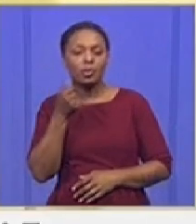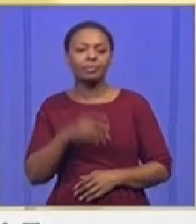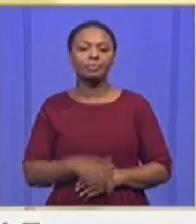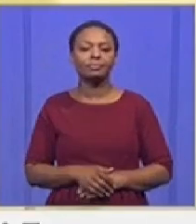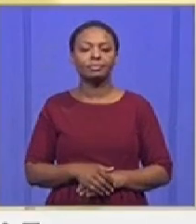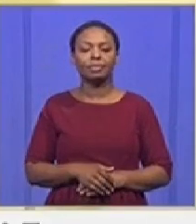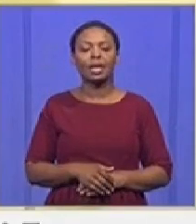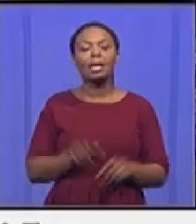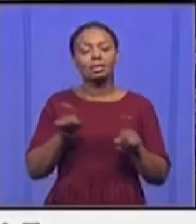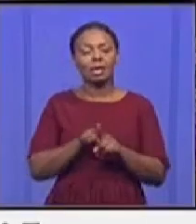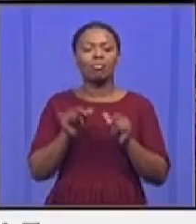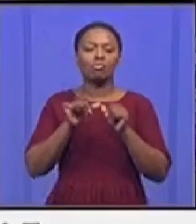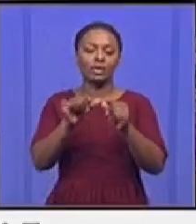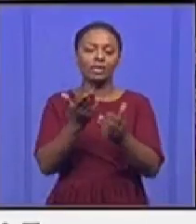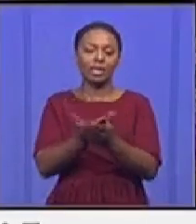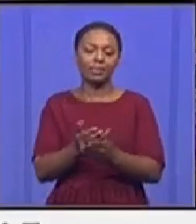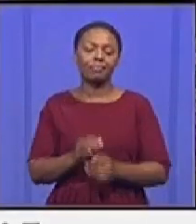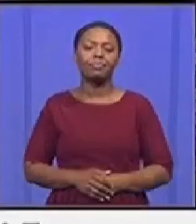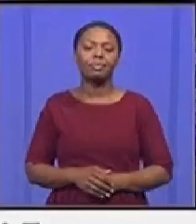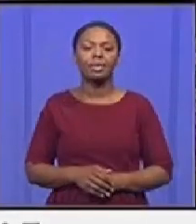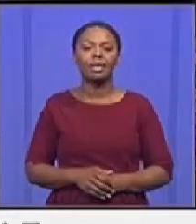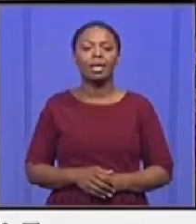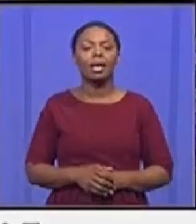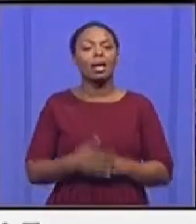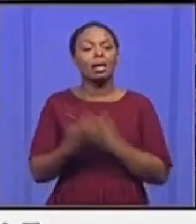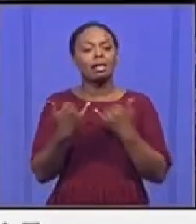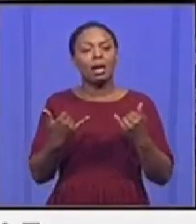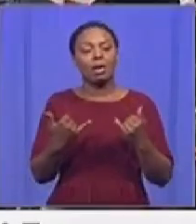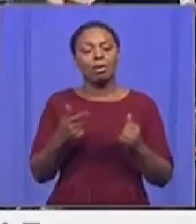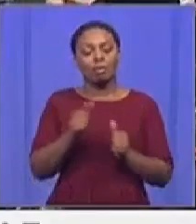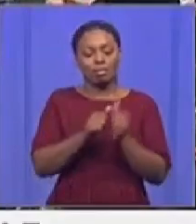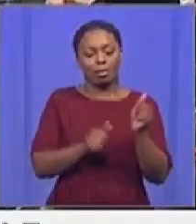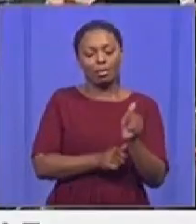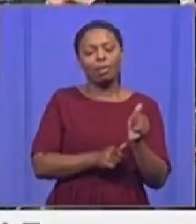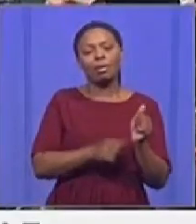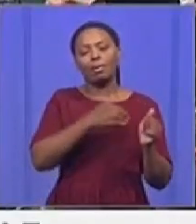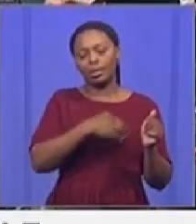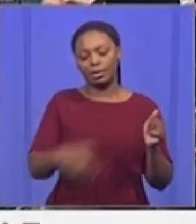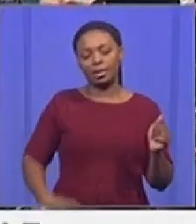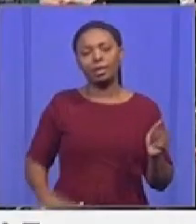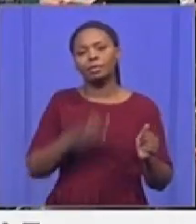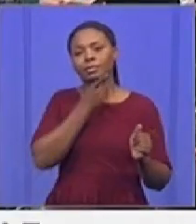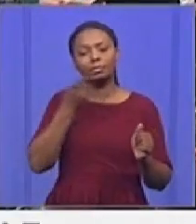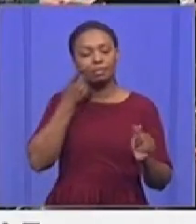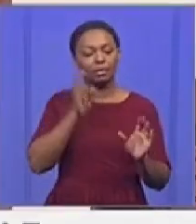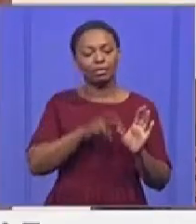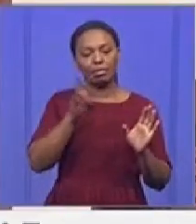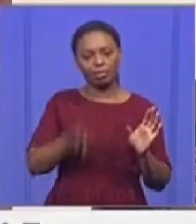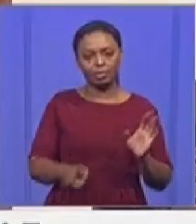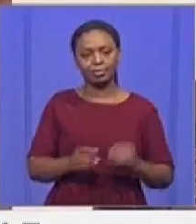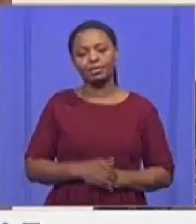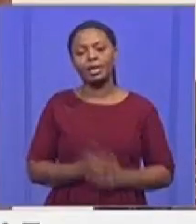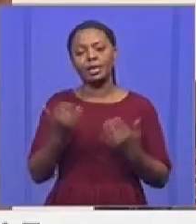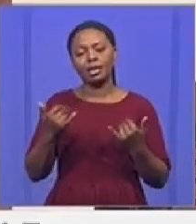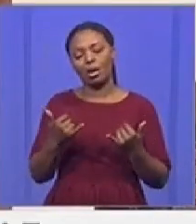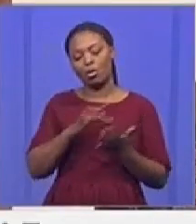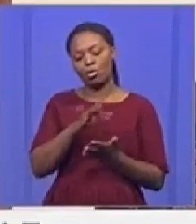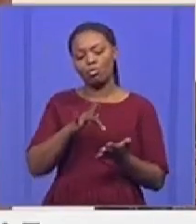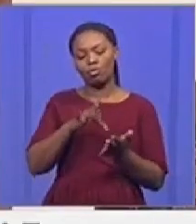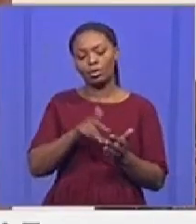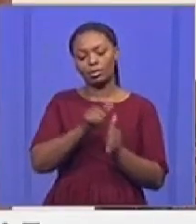can proceed. Naga ga ena motlatsa moporesidente moraga gore Didi Mabuza a latlheletse ditsi. Moporesidente o